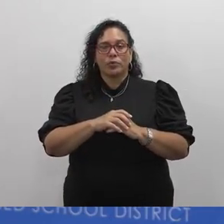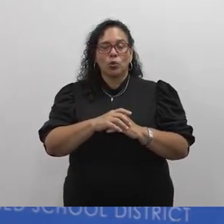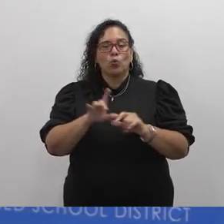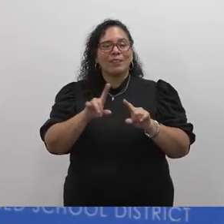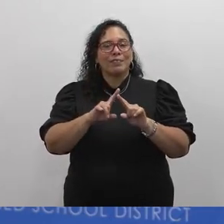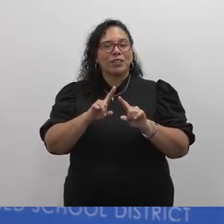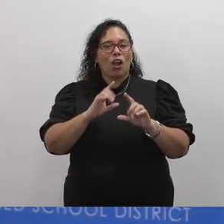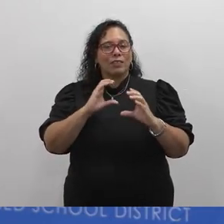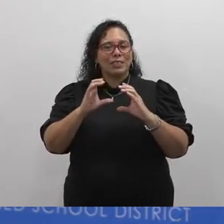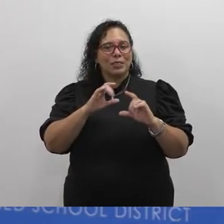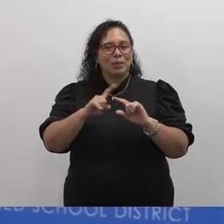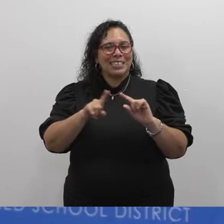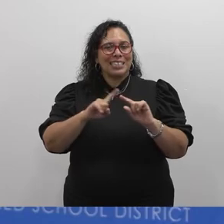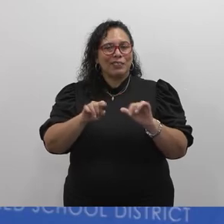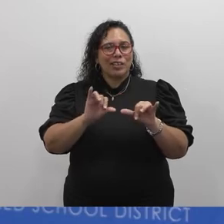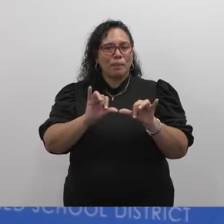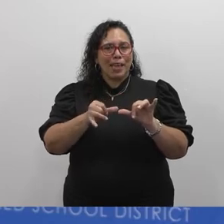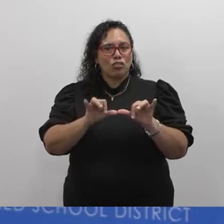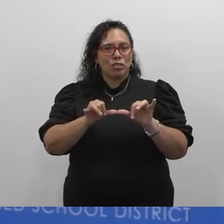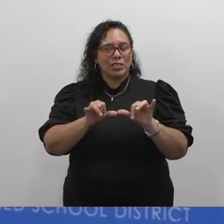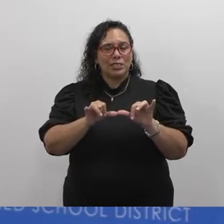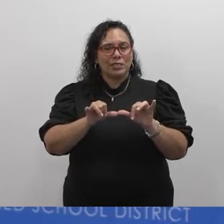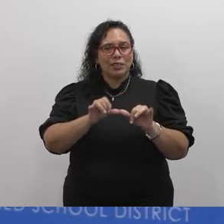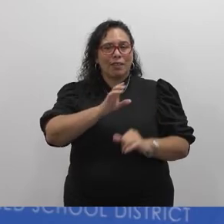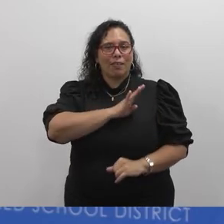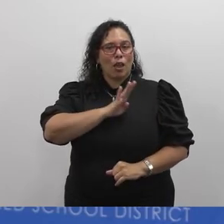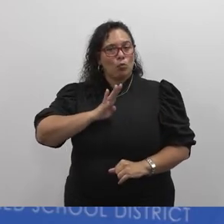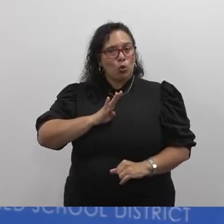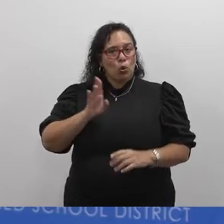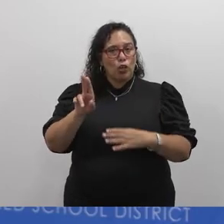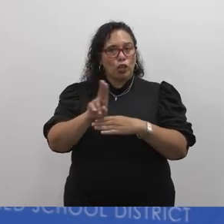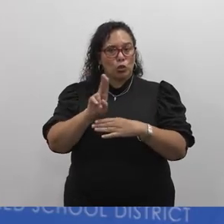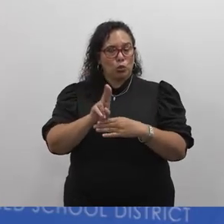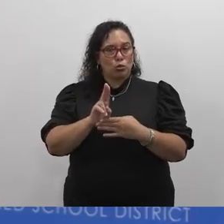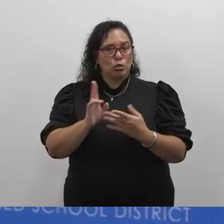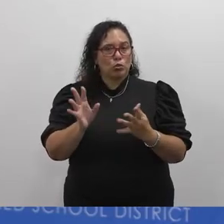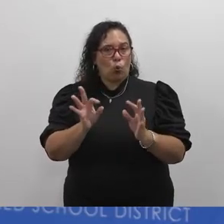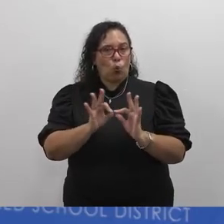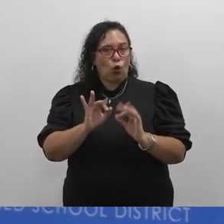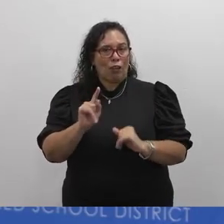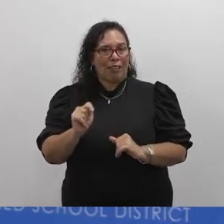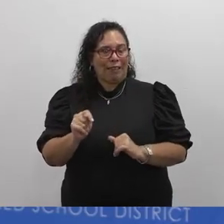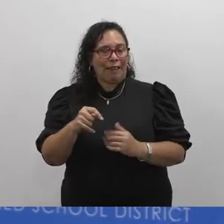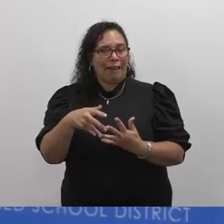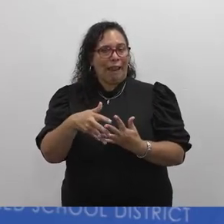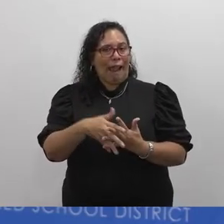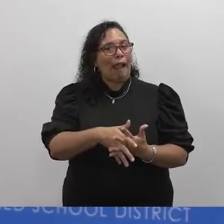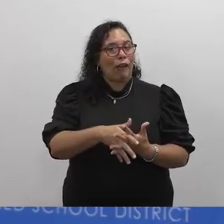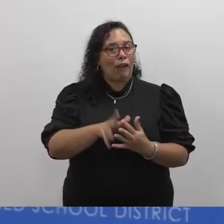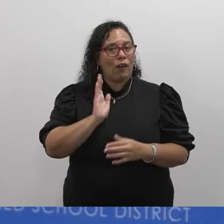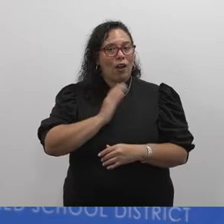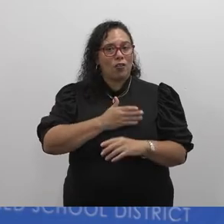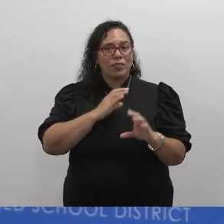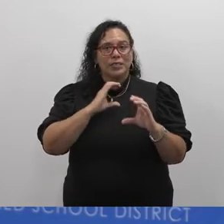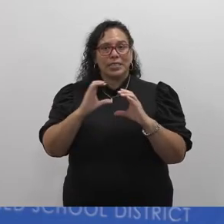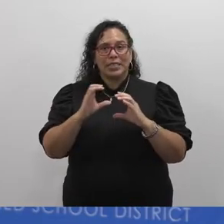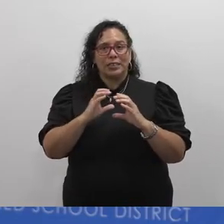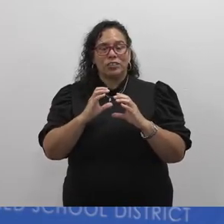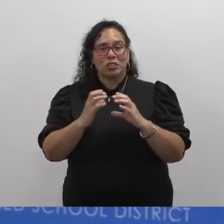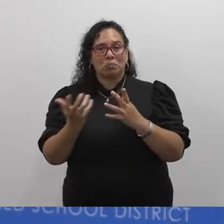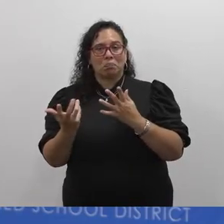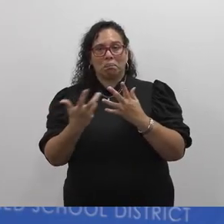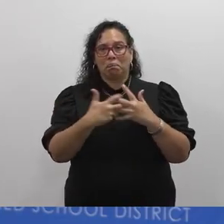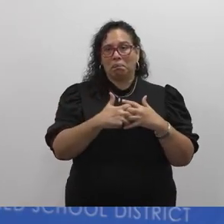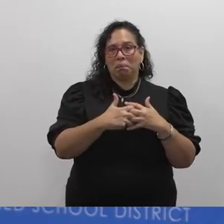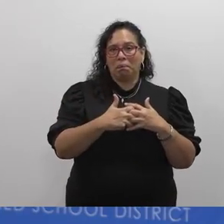metrics that boards use for that. I think it's worthwhile to anchor our conversations along those lines. So those